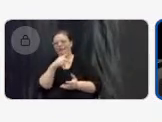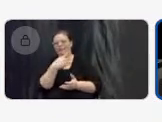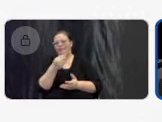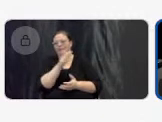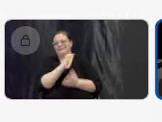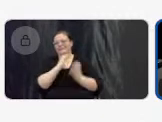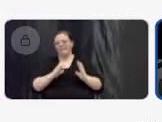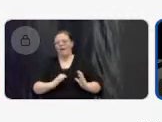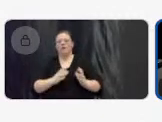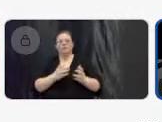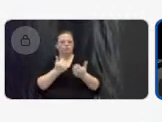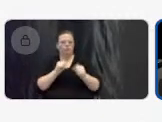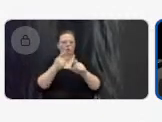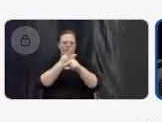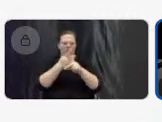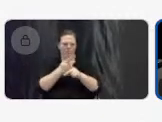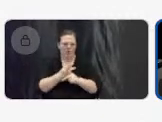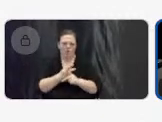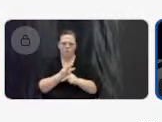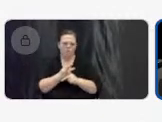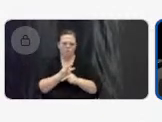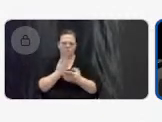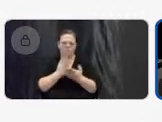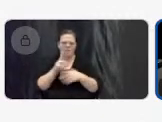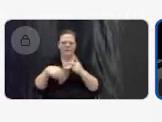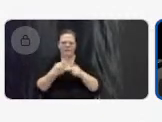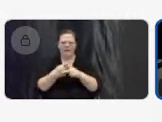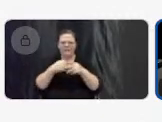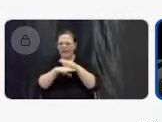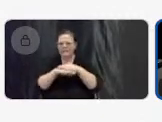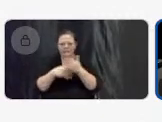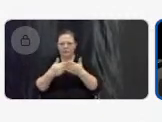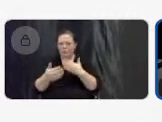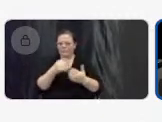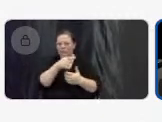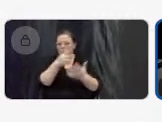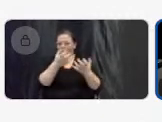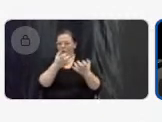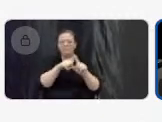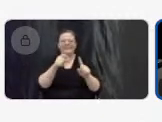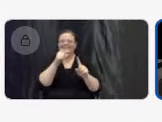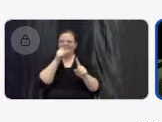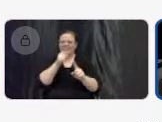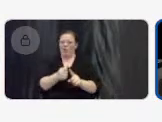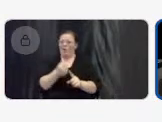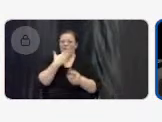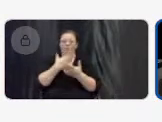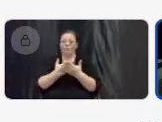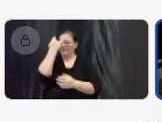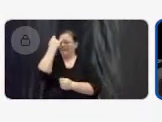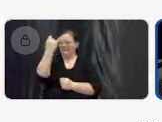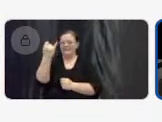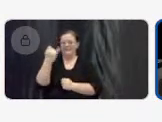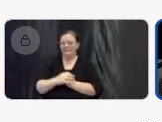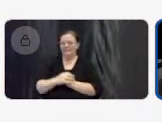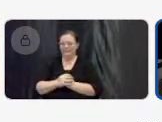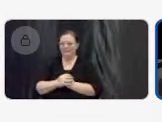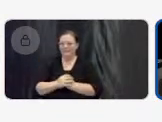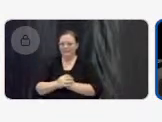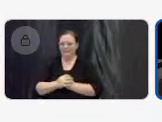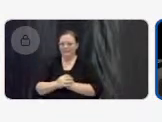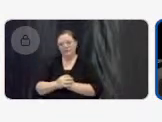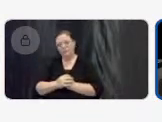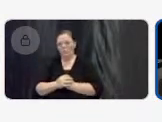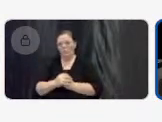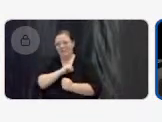form of access of whatever he wants, but it's not a good idea, in the opinion